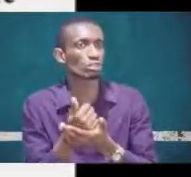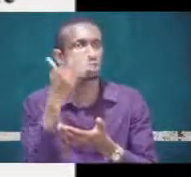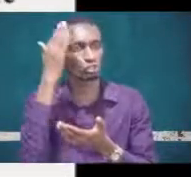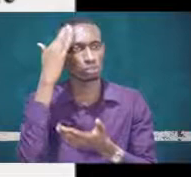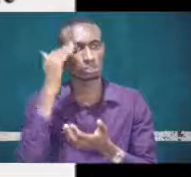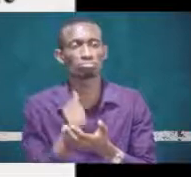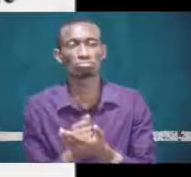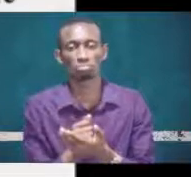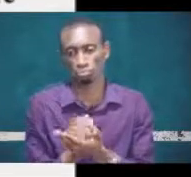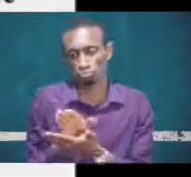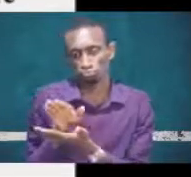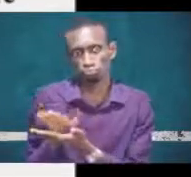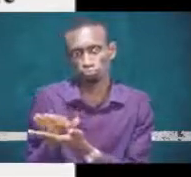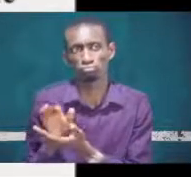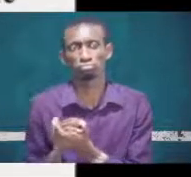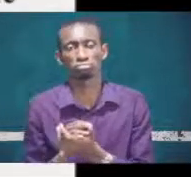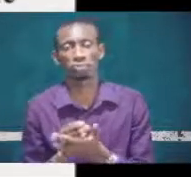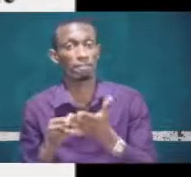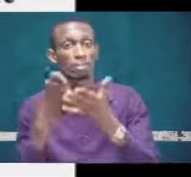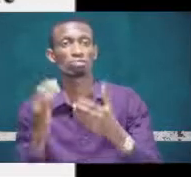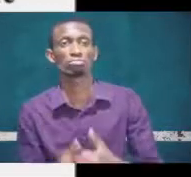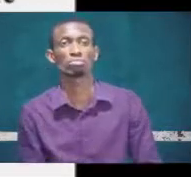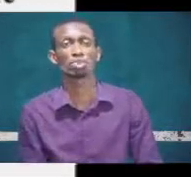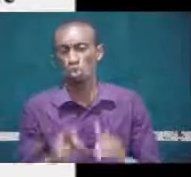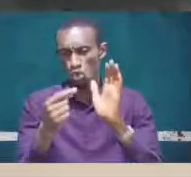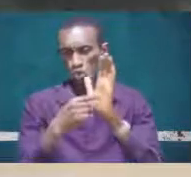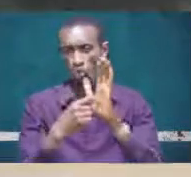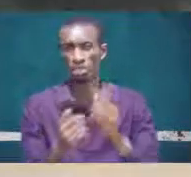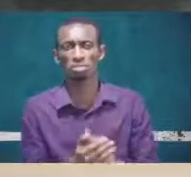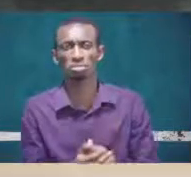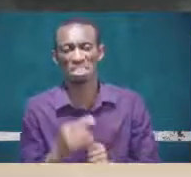commodities. Perishable commodities,